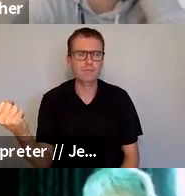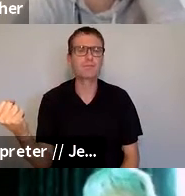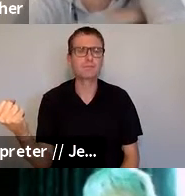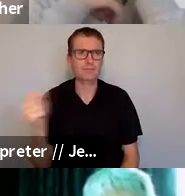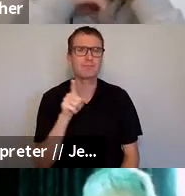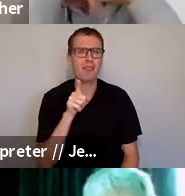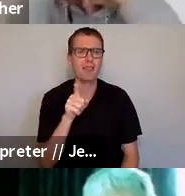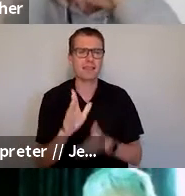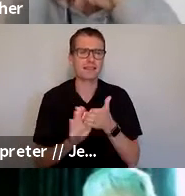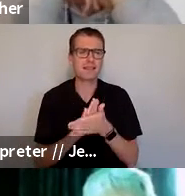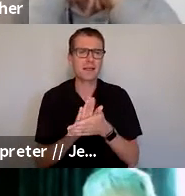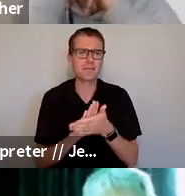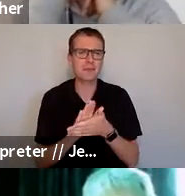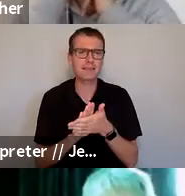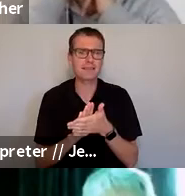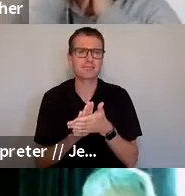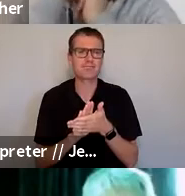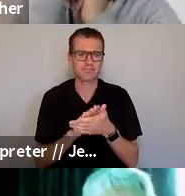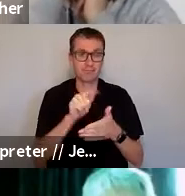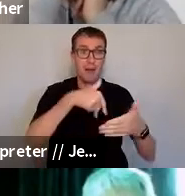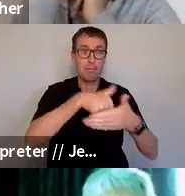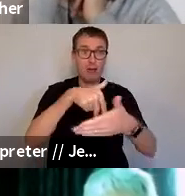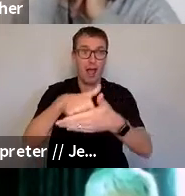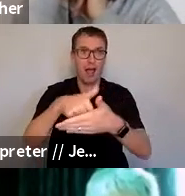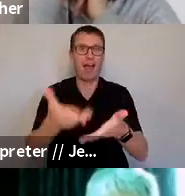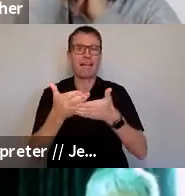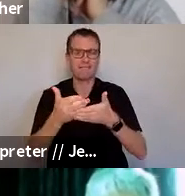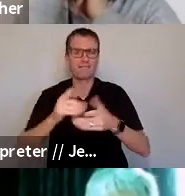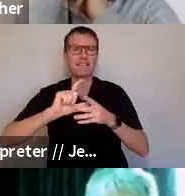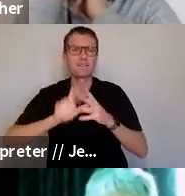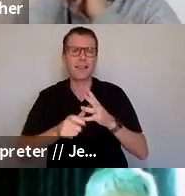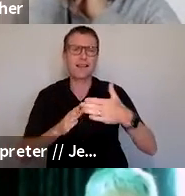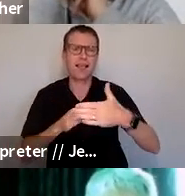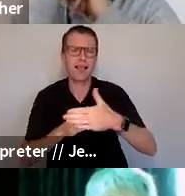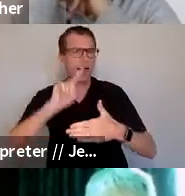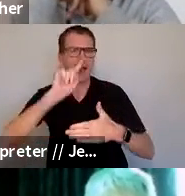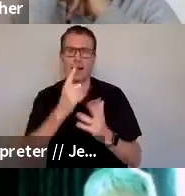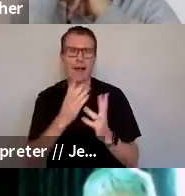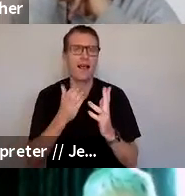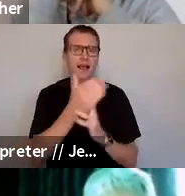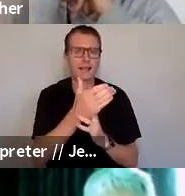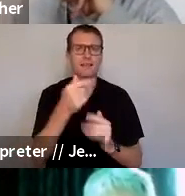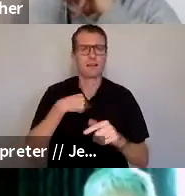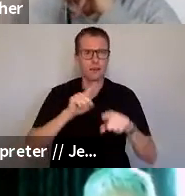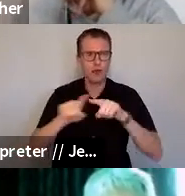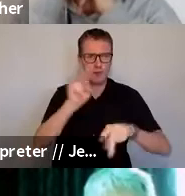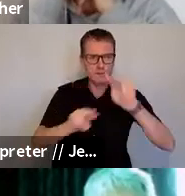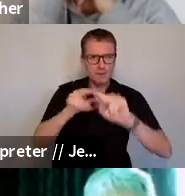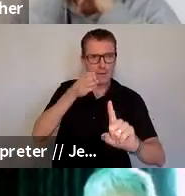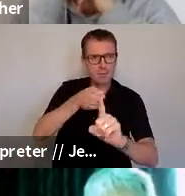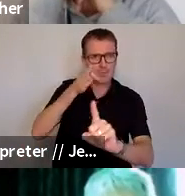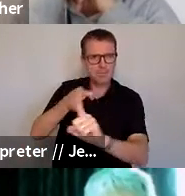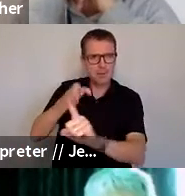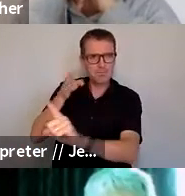the disability for people who have access needs. We also work with artists and producers